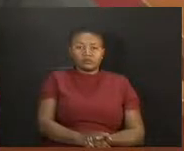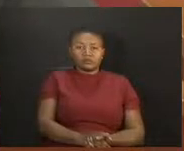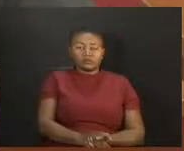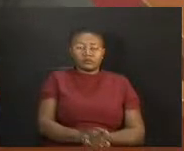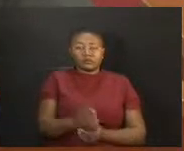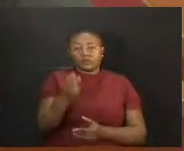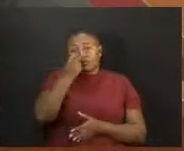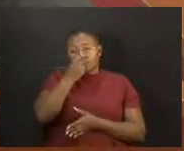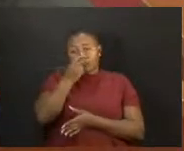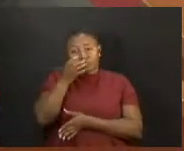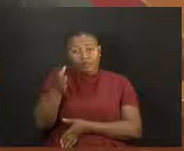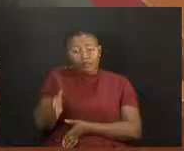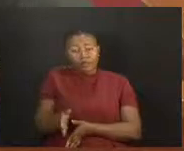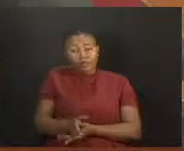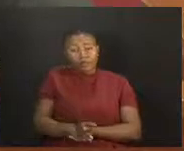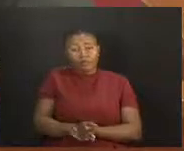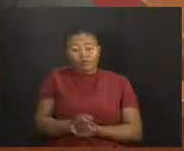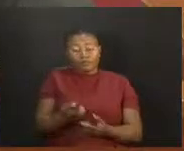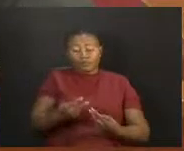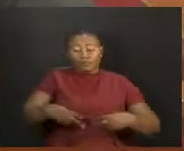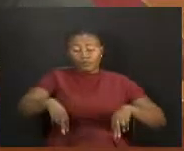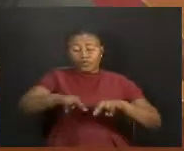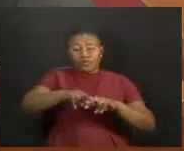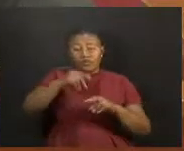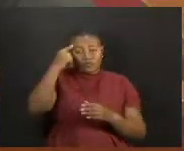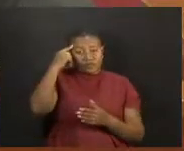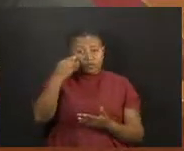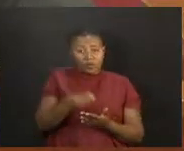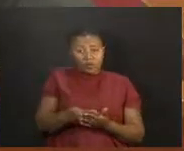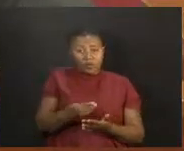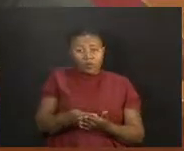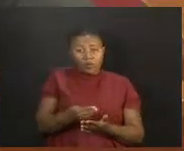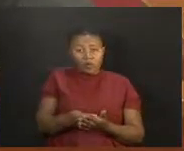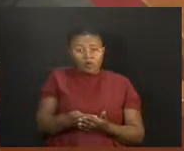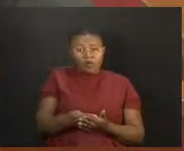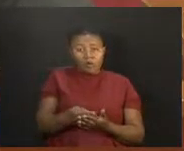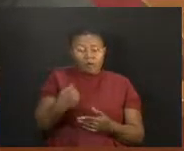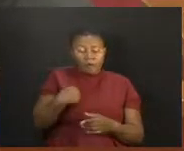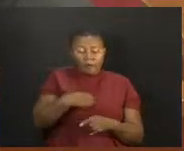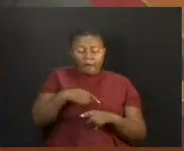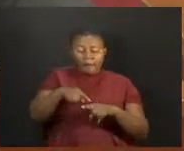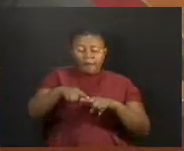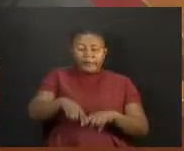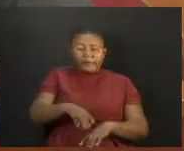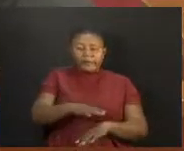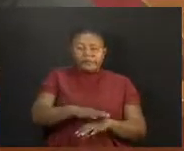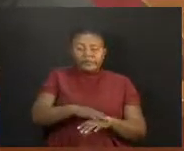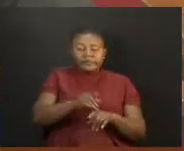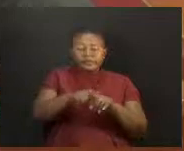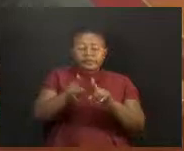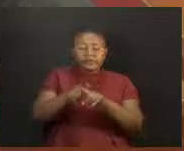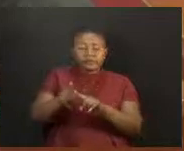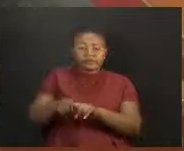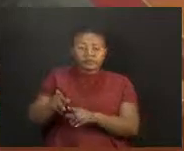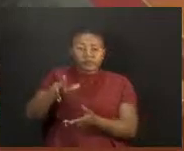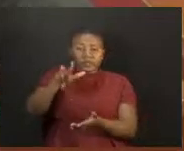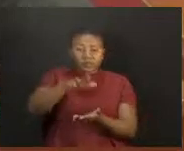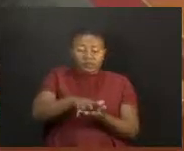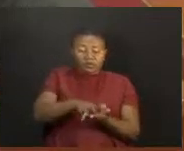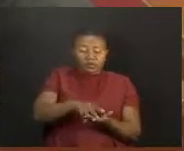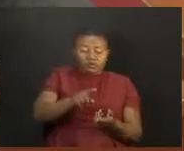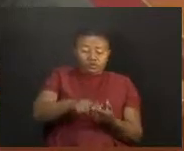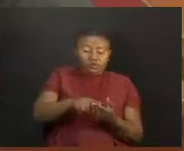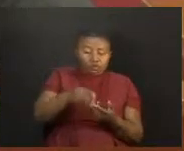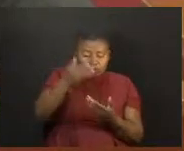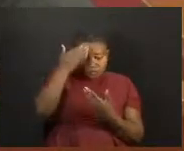Mr. Speaker, value for money, we relied on the various approvals to confirm the value